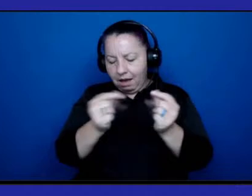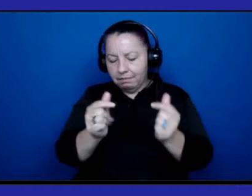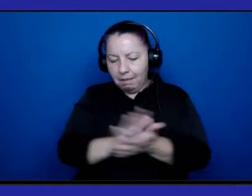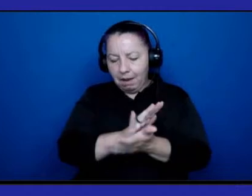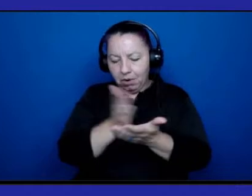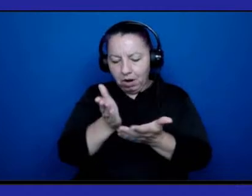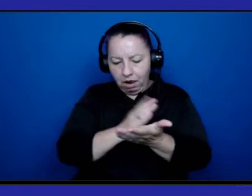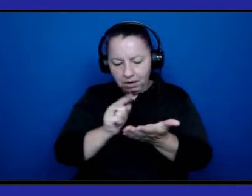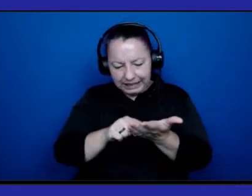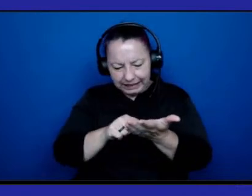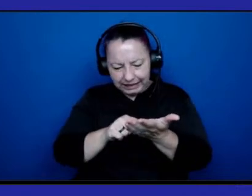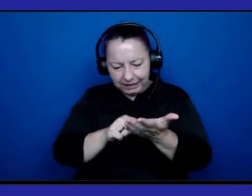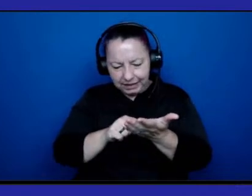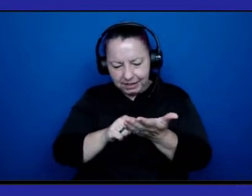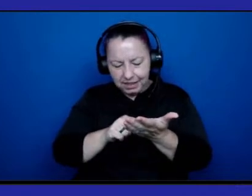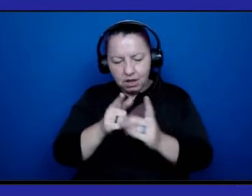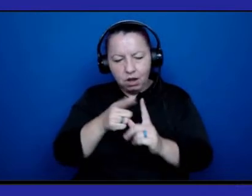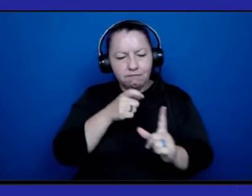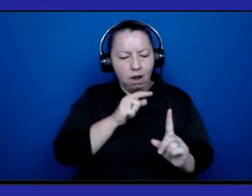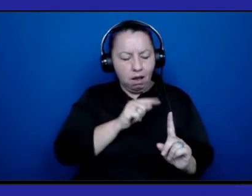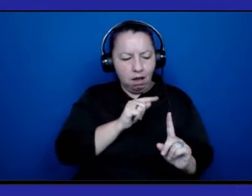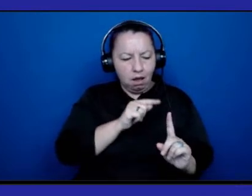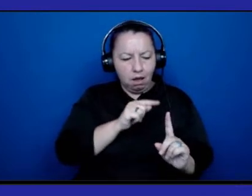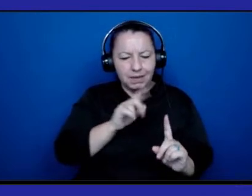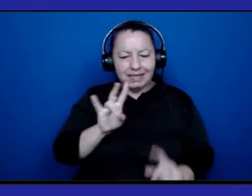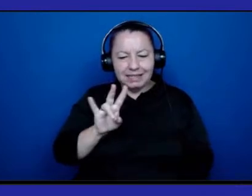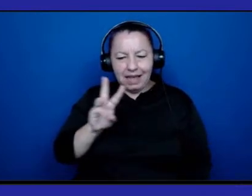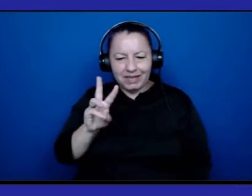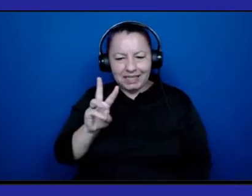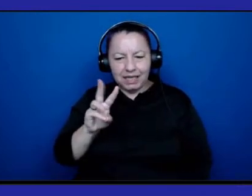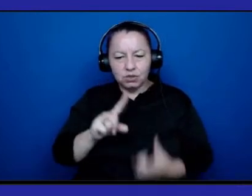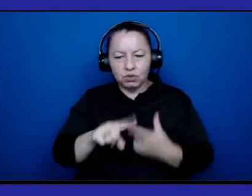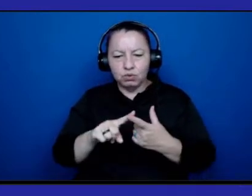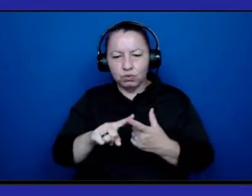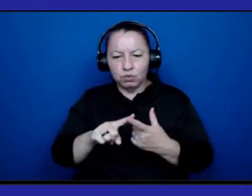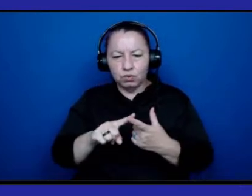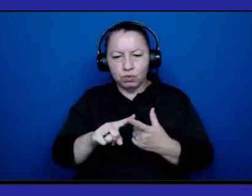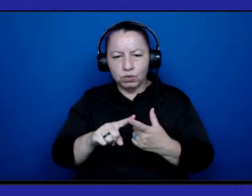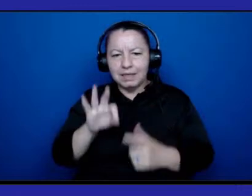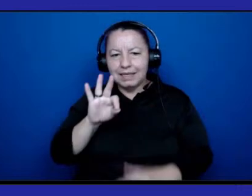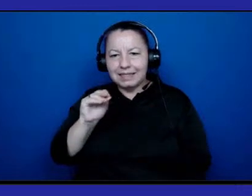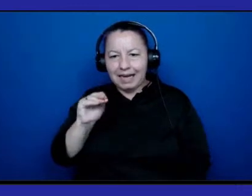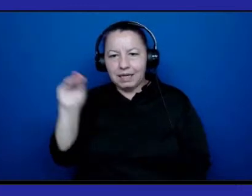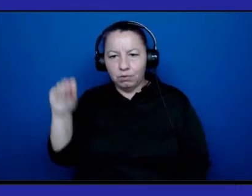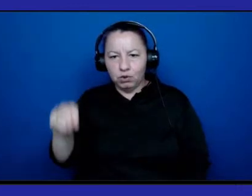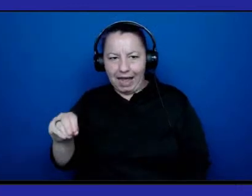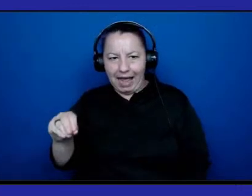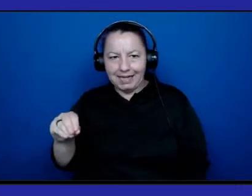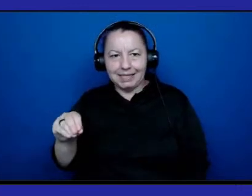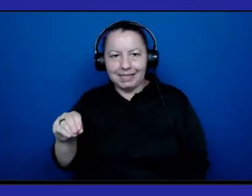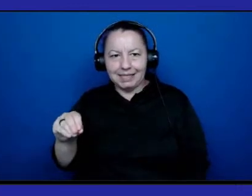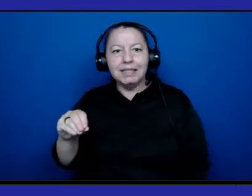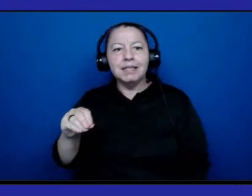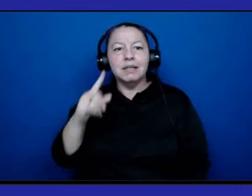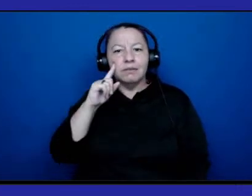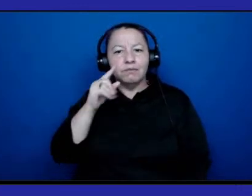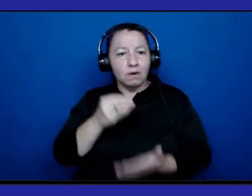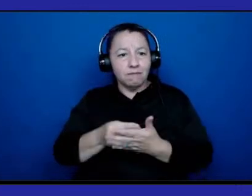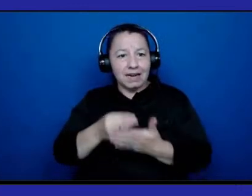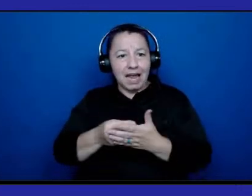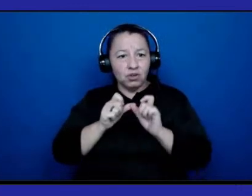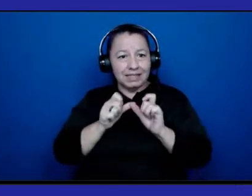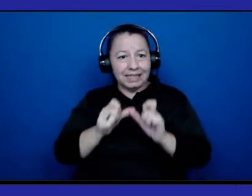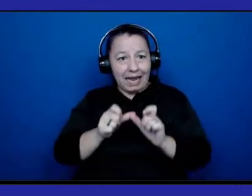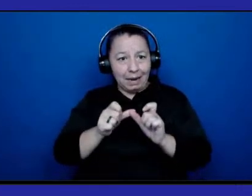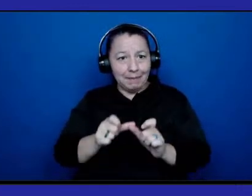We're going from 76 to 90% on financial sustainability,